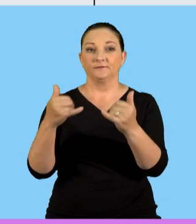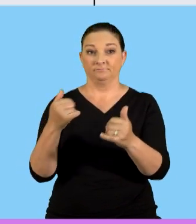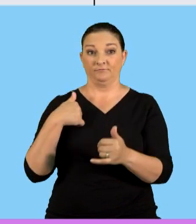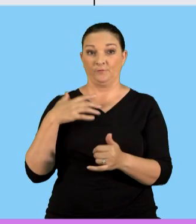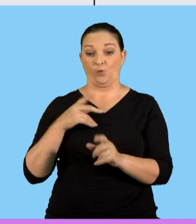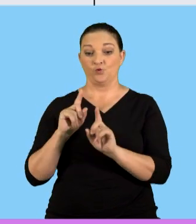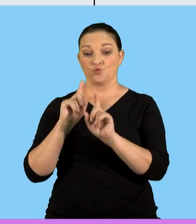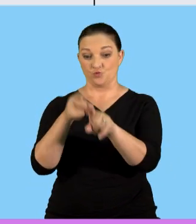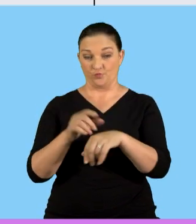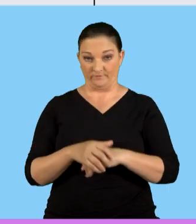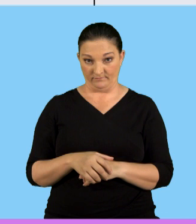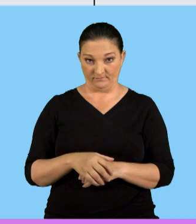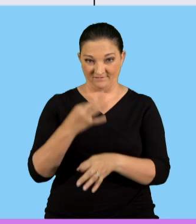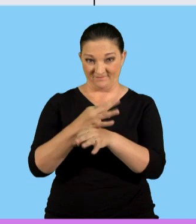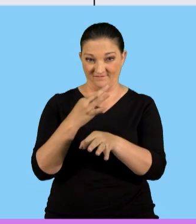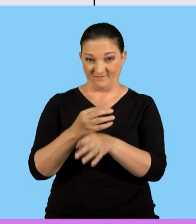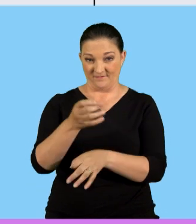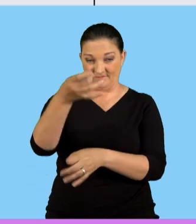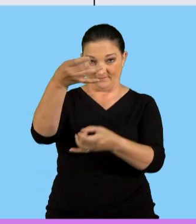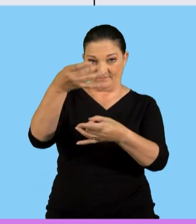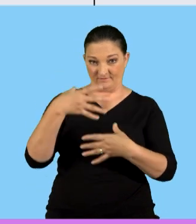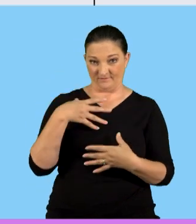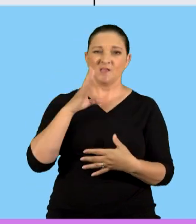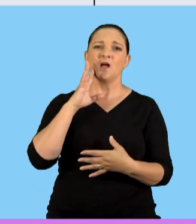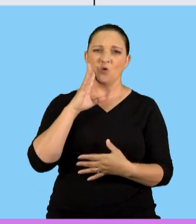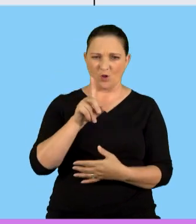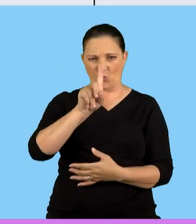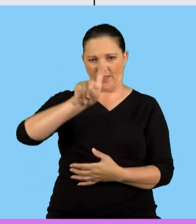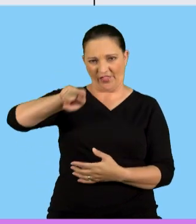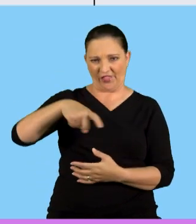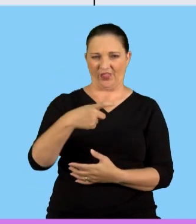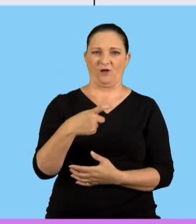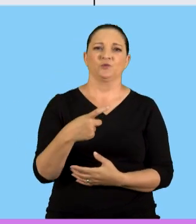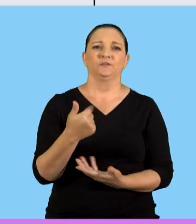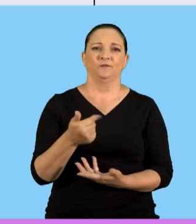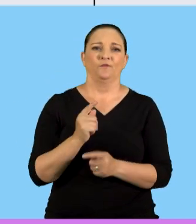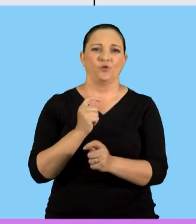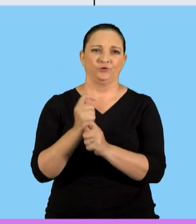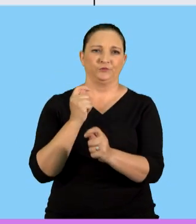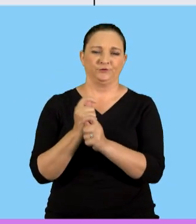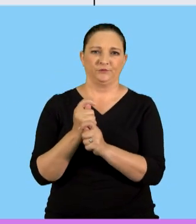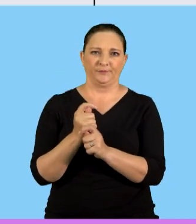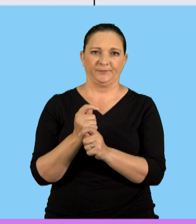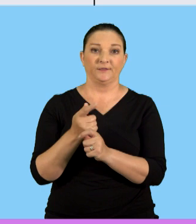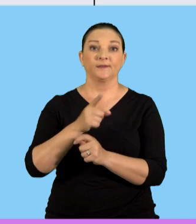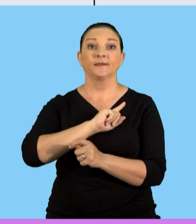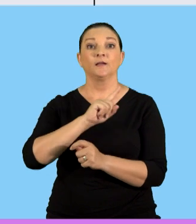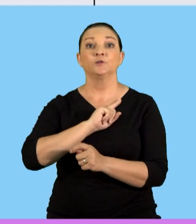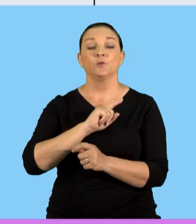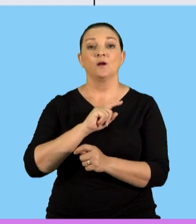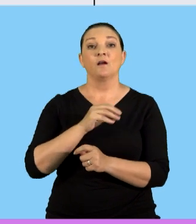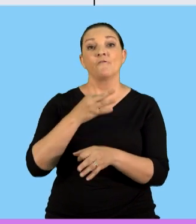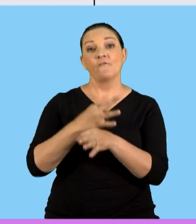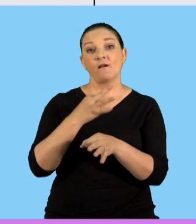Okay. Her father said that he would give her 1,000 Rand towards the trip. So the father's amount is an income.